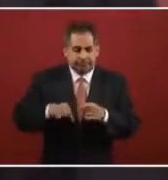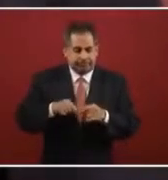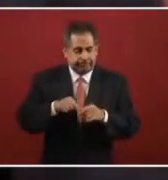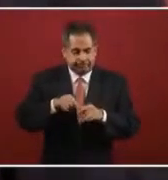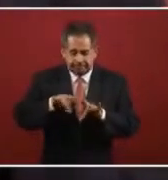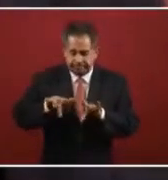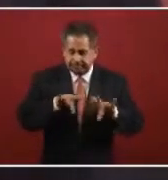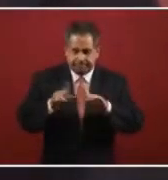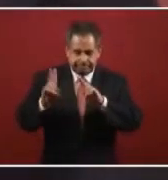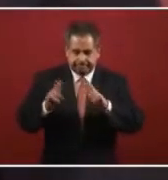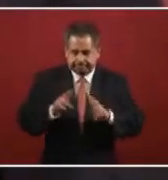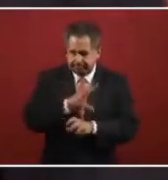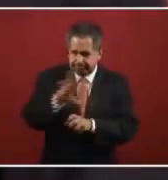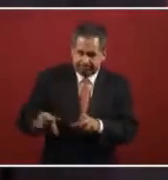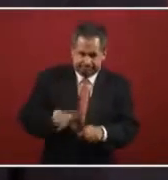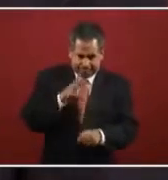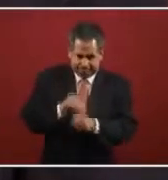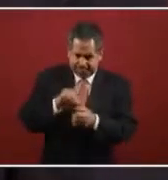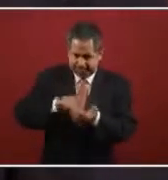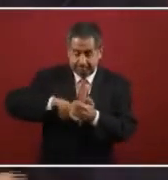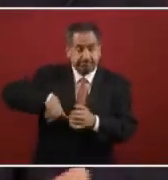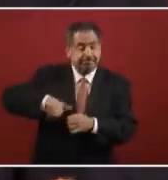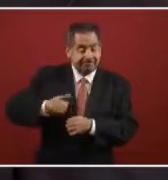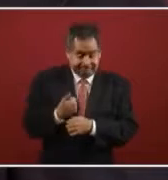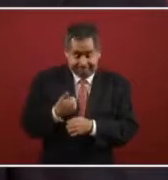So like everything's recorded here, es